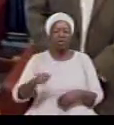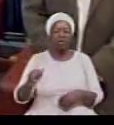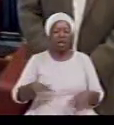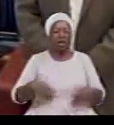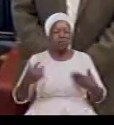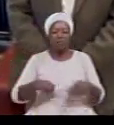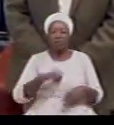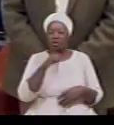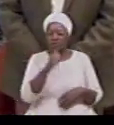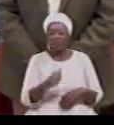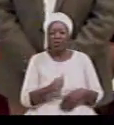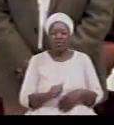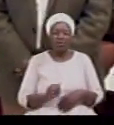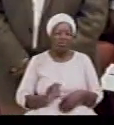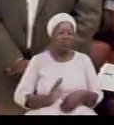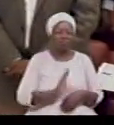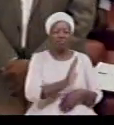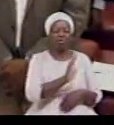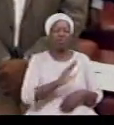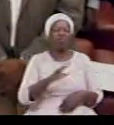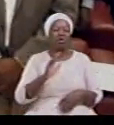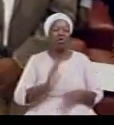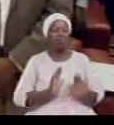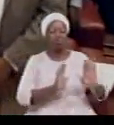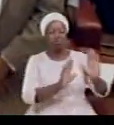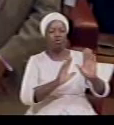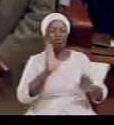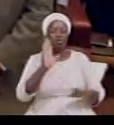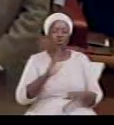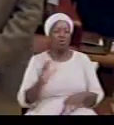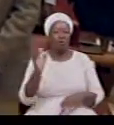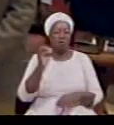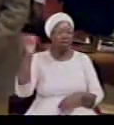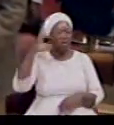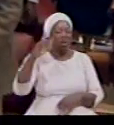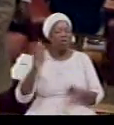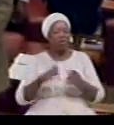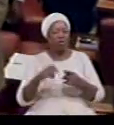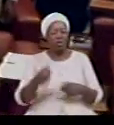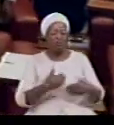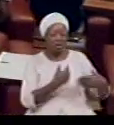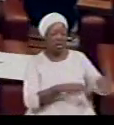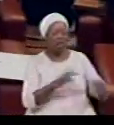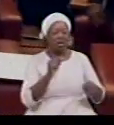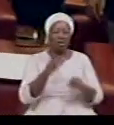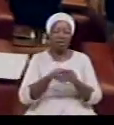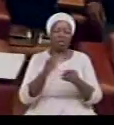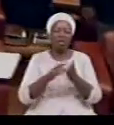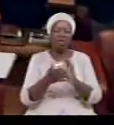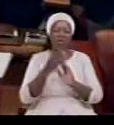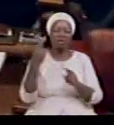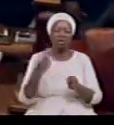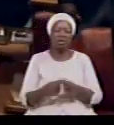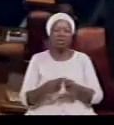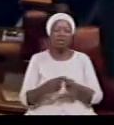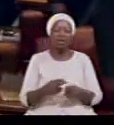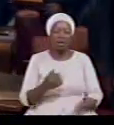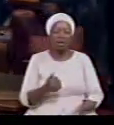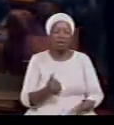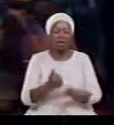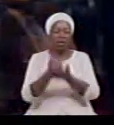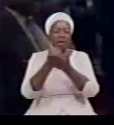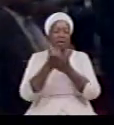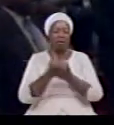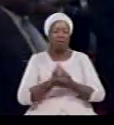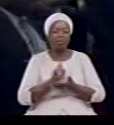your grace, your salvation, to the side in Jesus' name. Help us, Lord, to